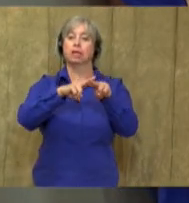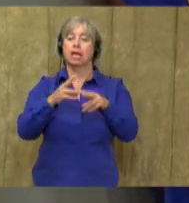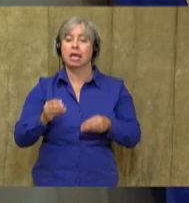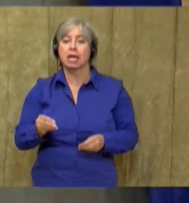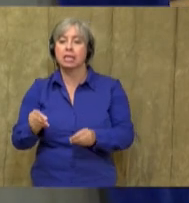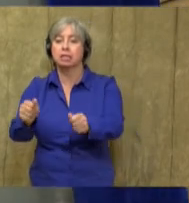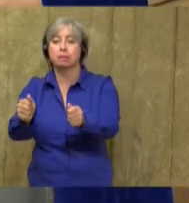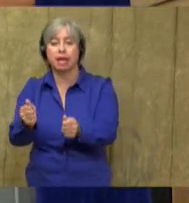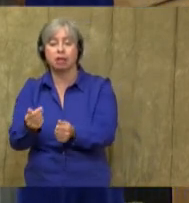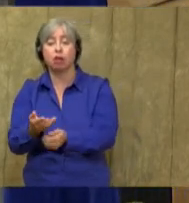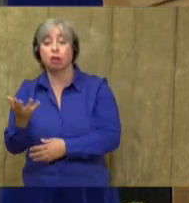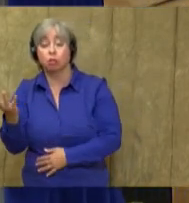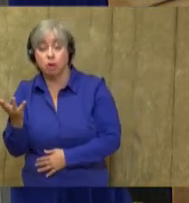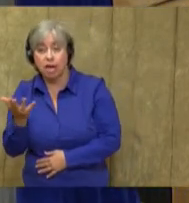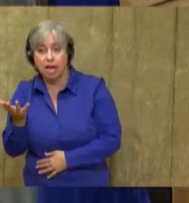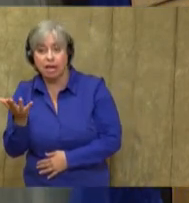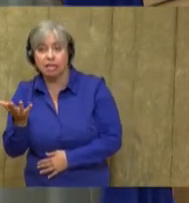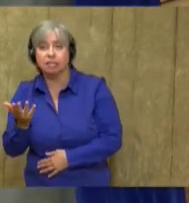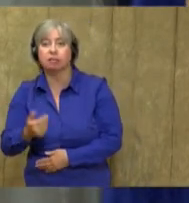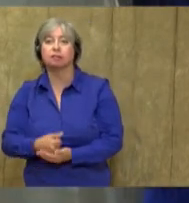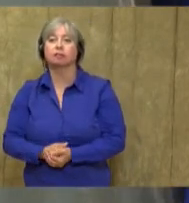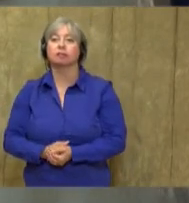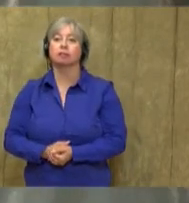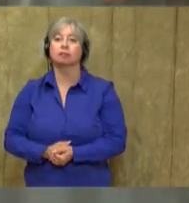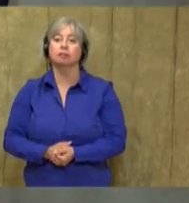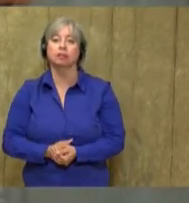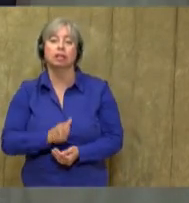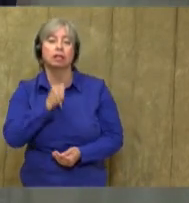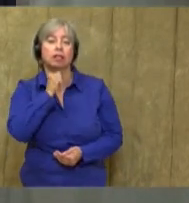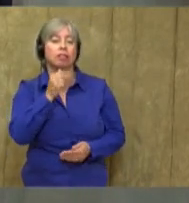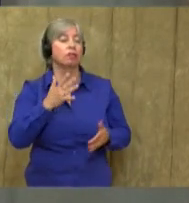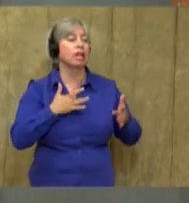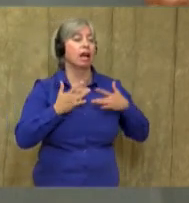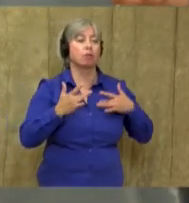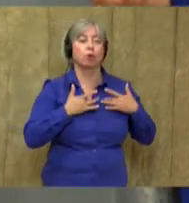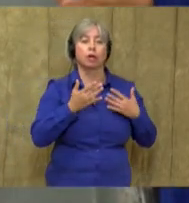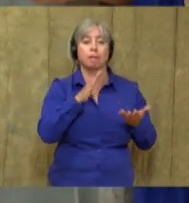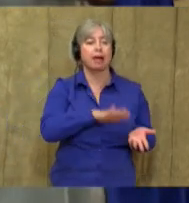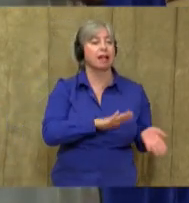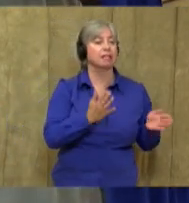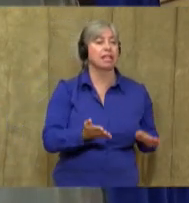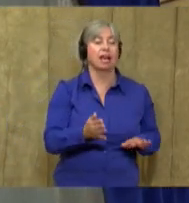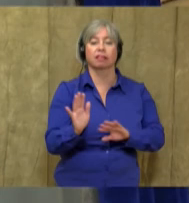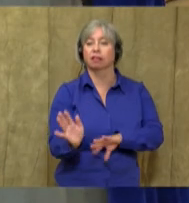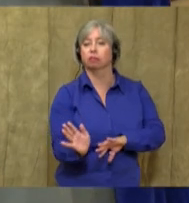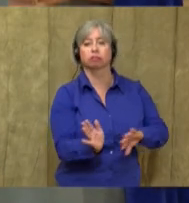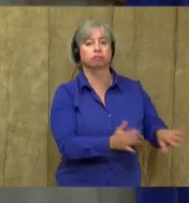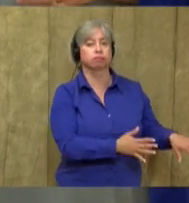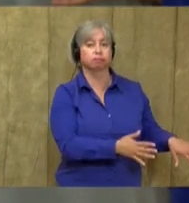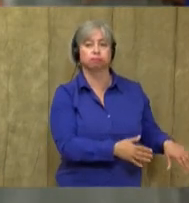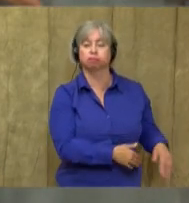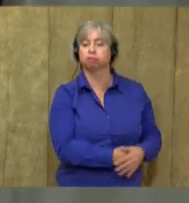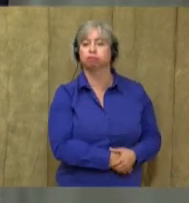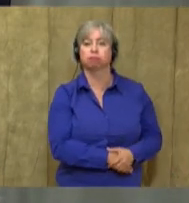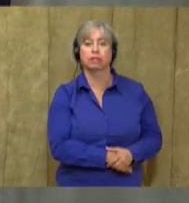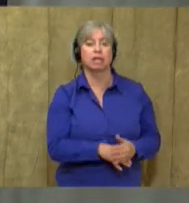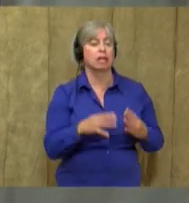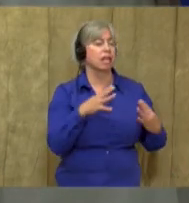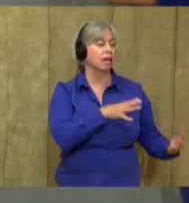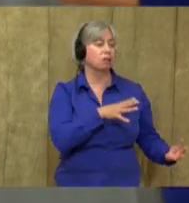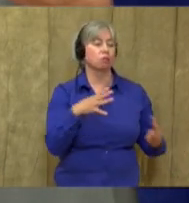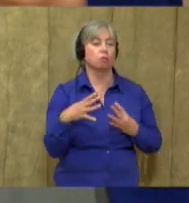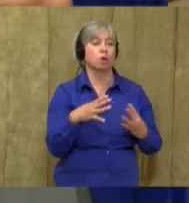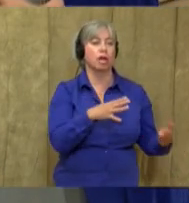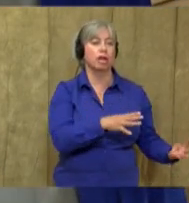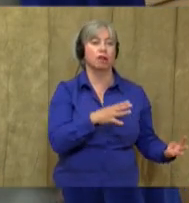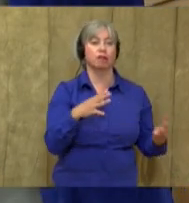that money on? Now people are, like I say, not so worried about death and dying all the time. And warfare is not going to be the